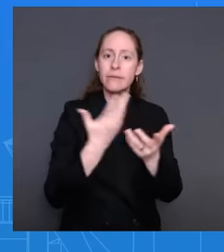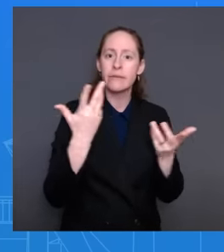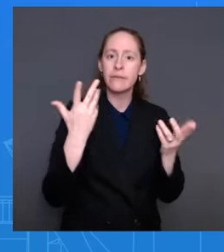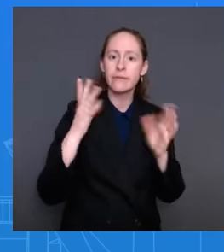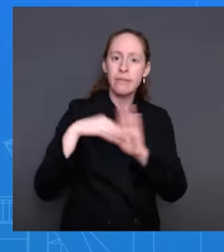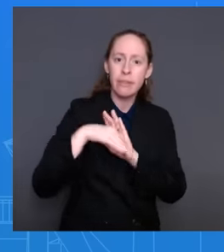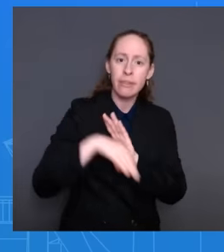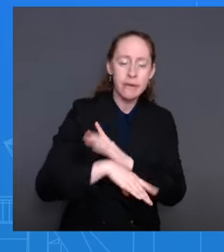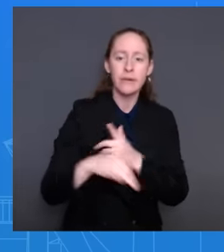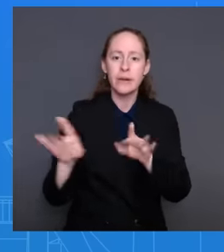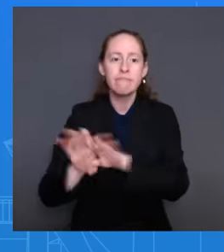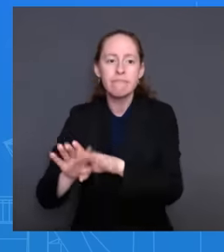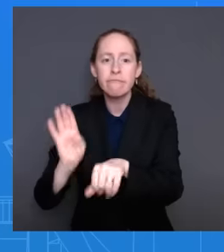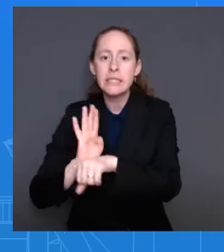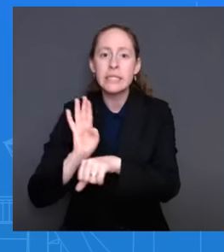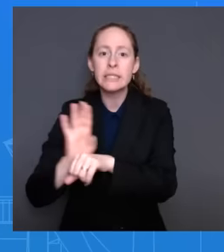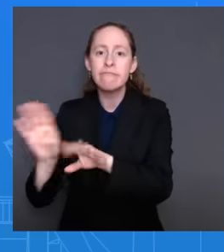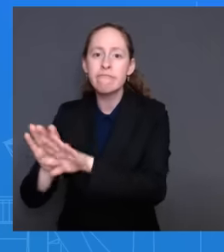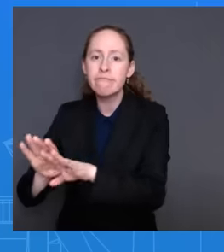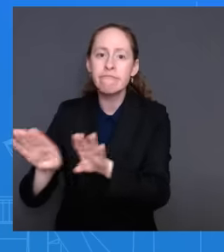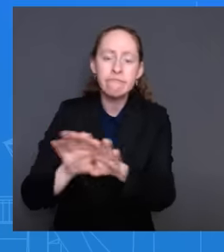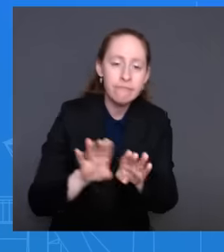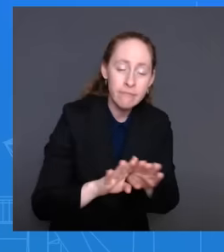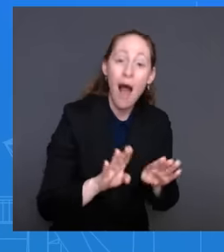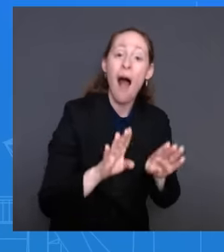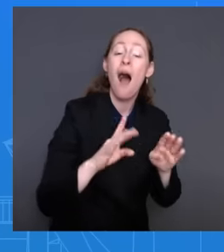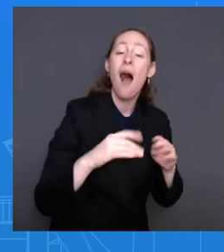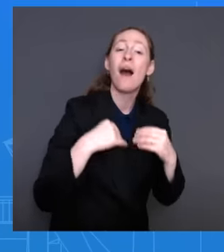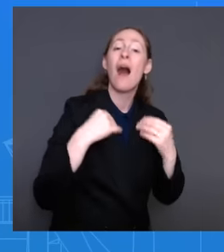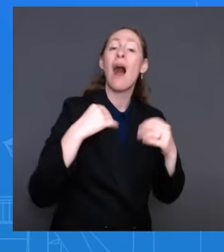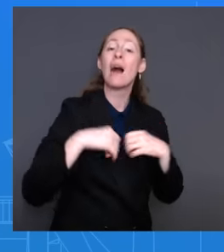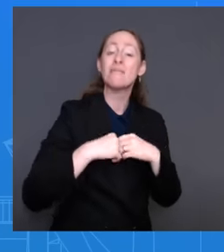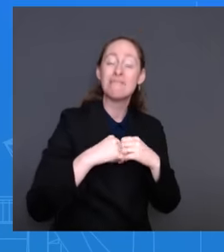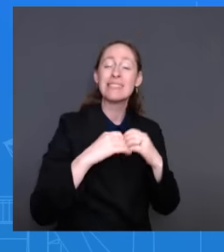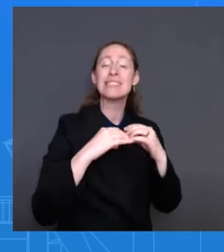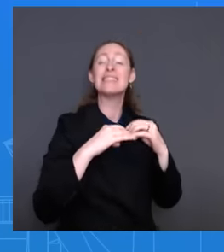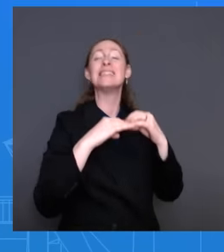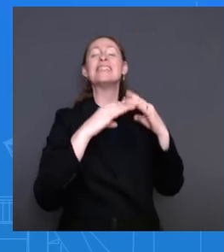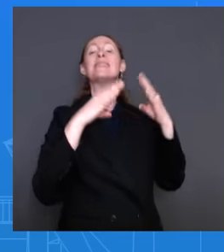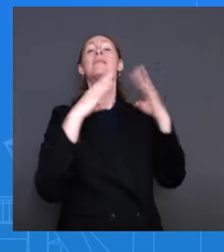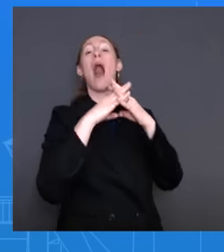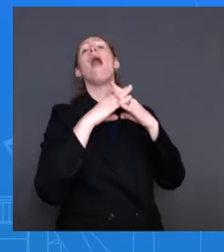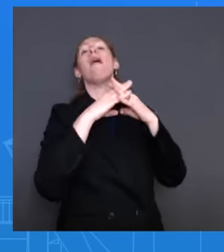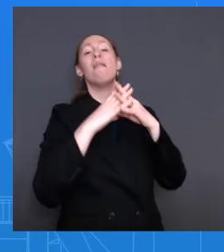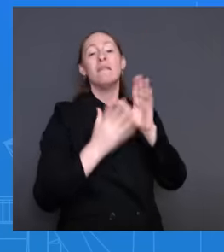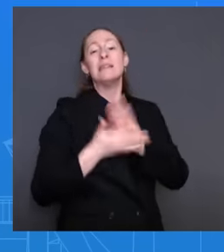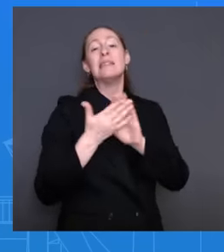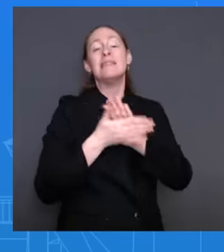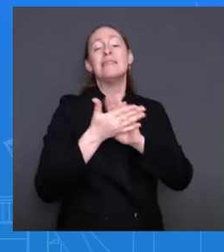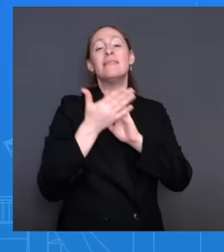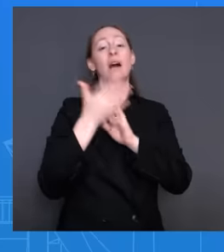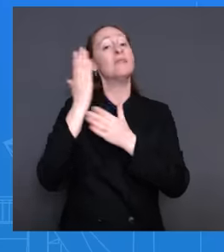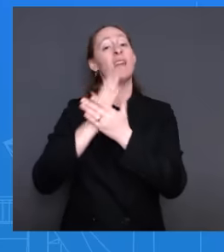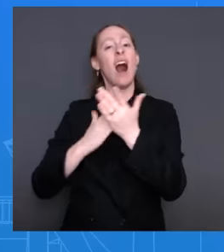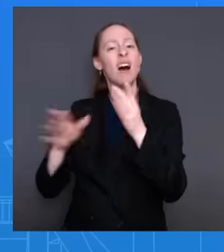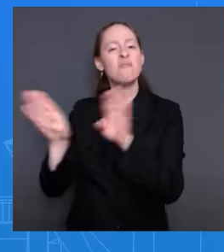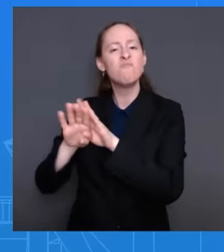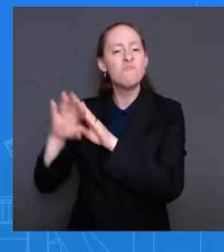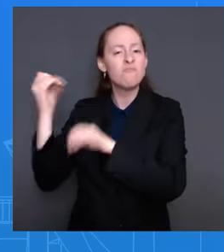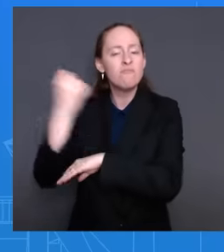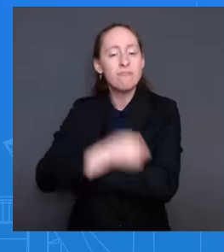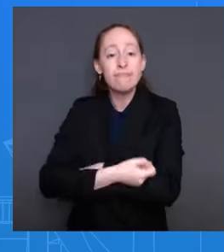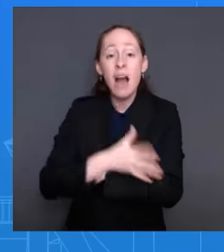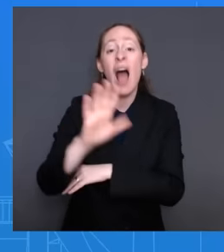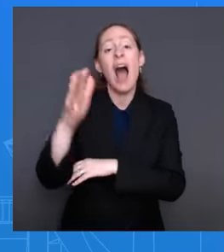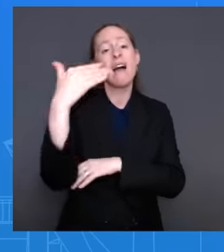Compounded now by the supply effects that Josh asked about with respect to Putin's invasion of Ukraine. So that's our focus. That's where we're focused